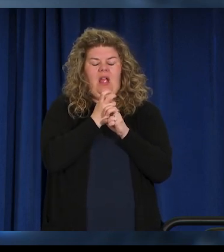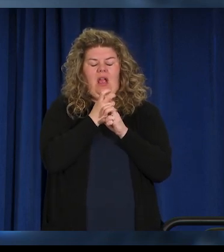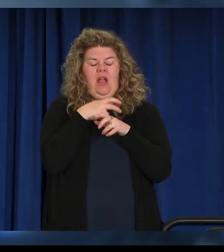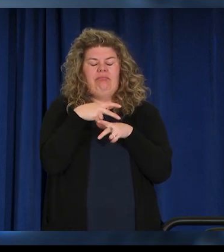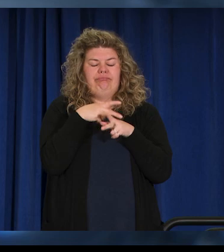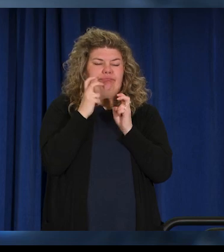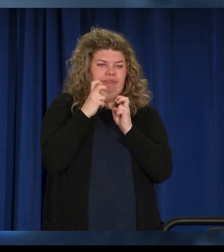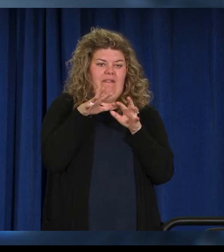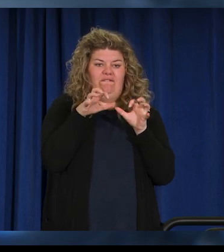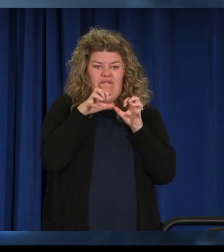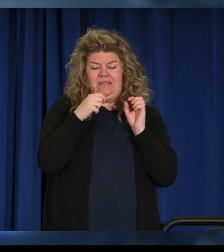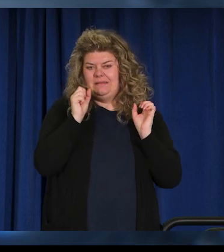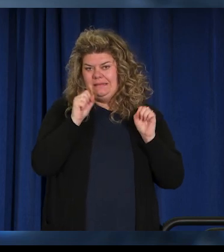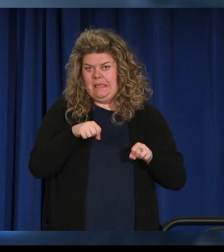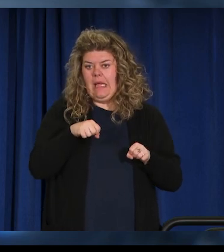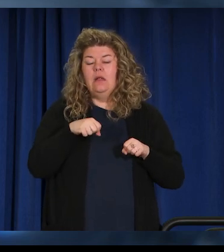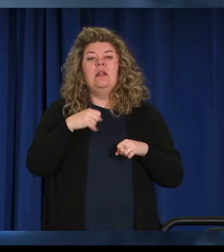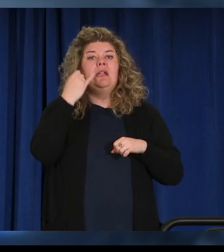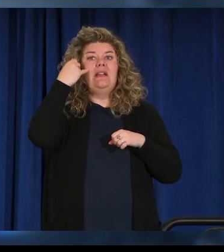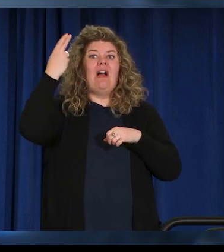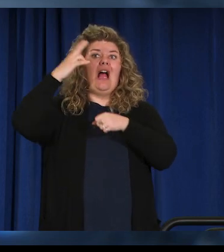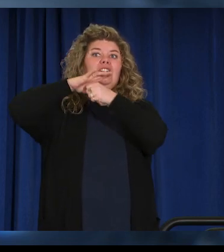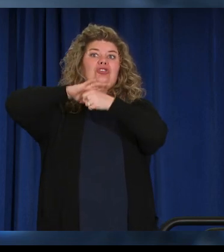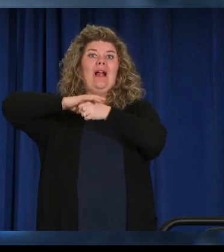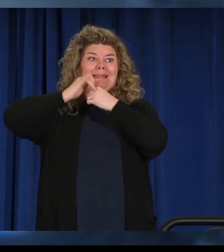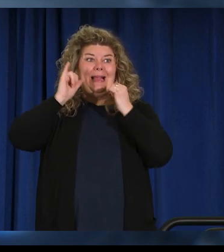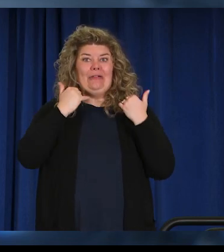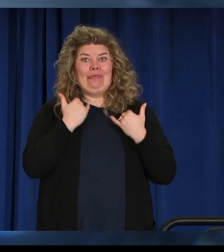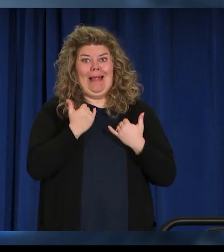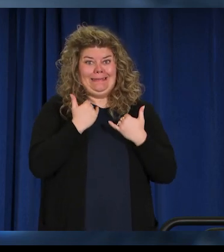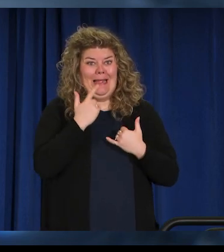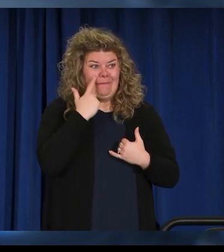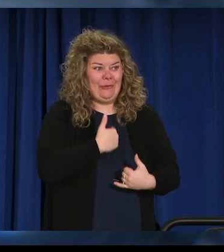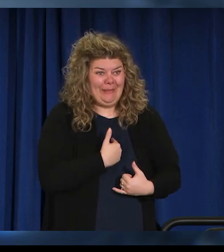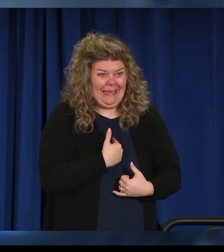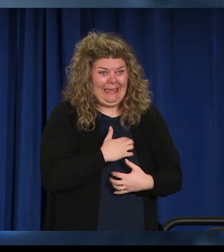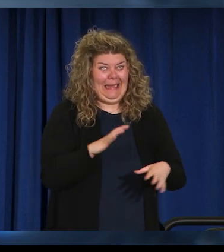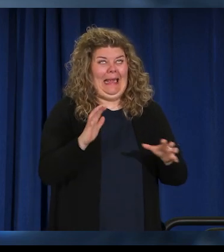me, especially in times of high stress, like right now for me.